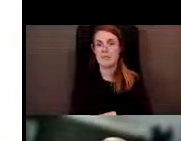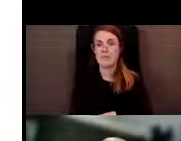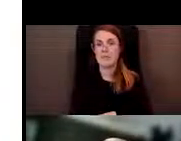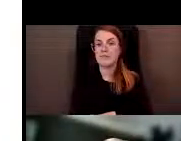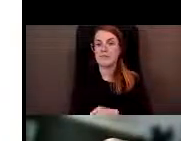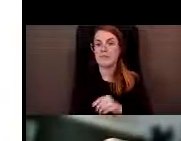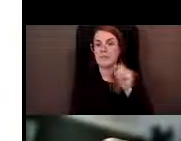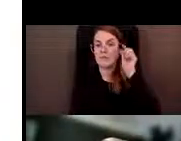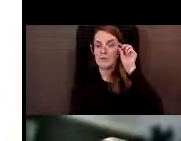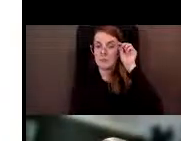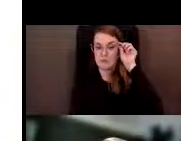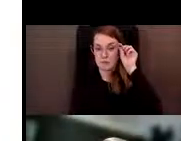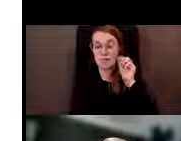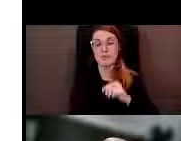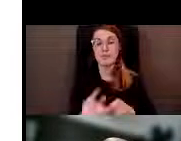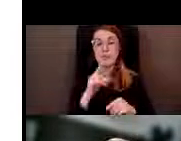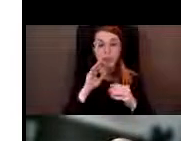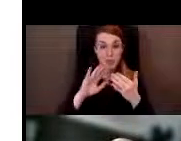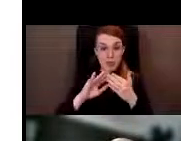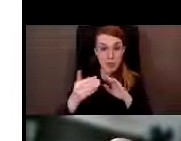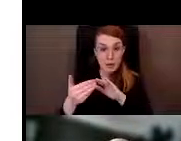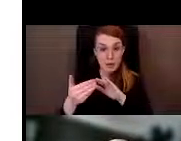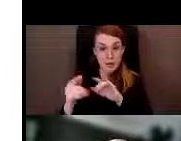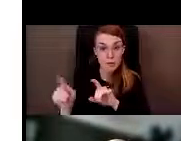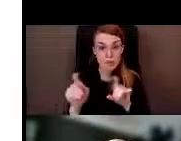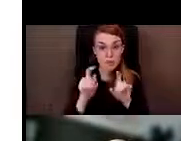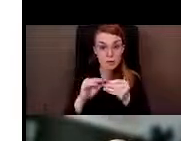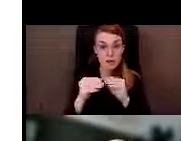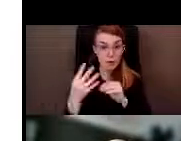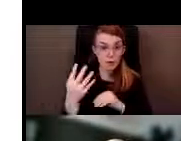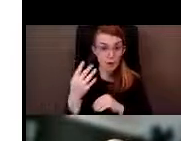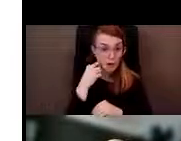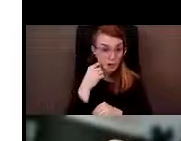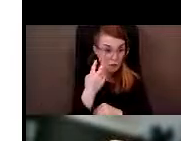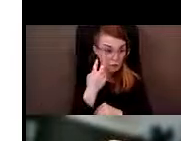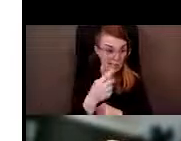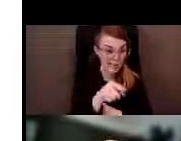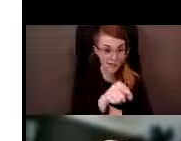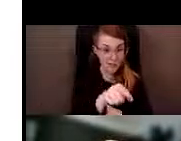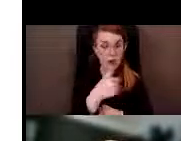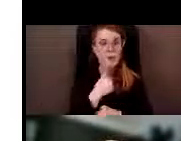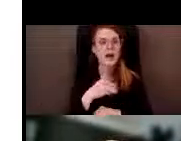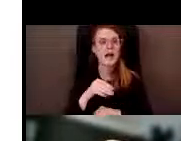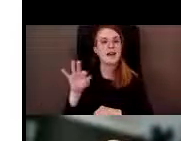The results of the community survey number 4 that you see here, we had